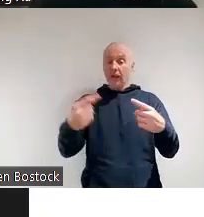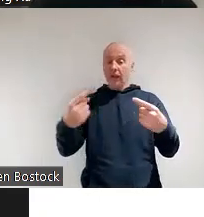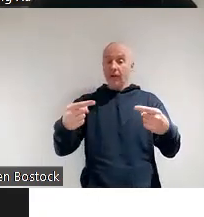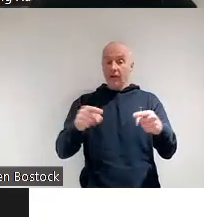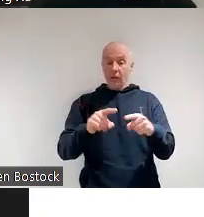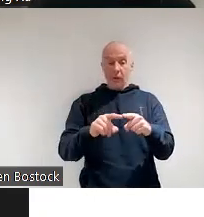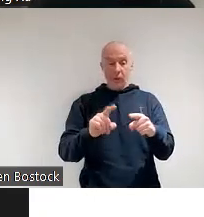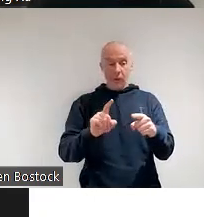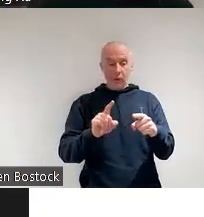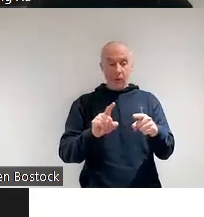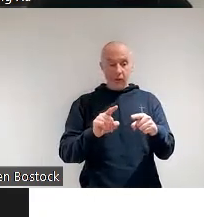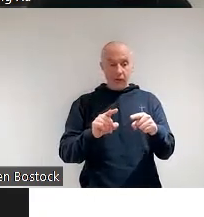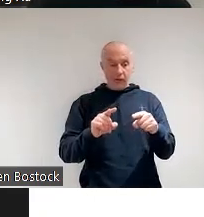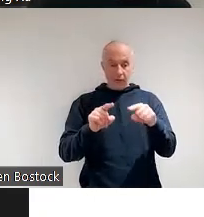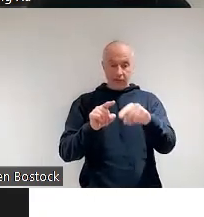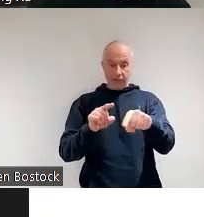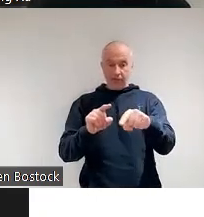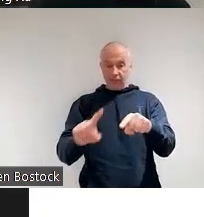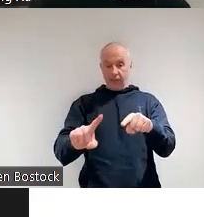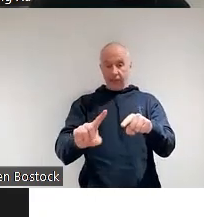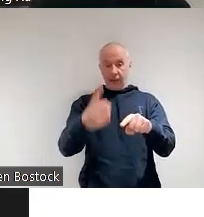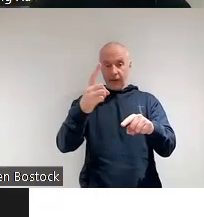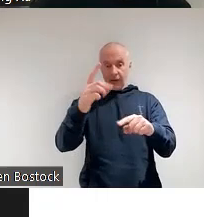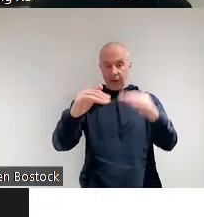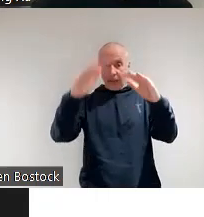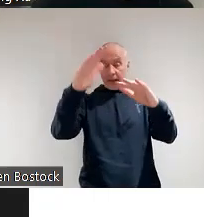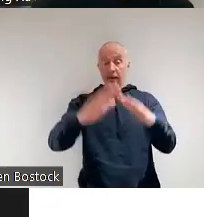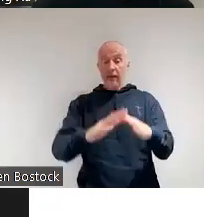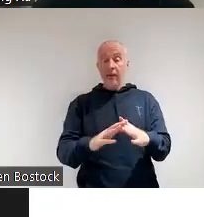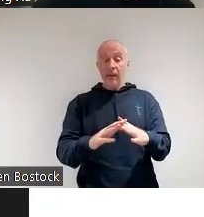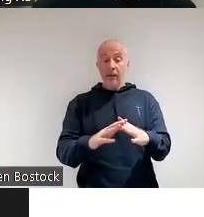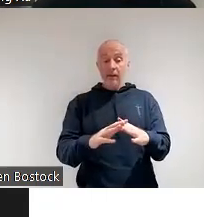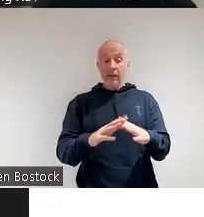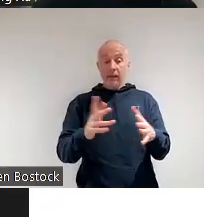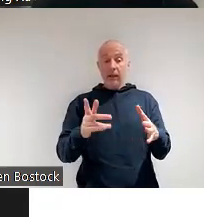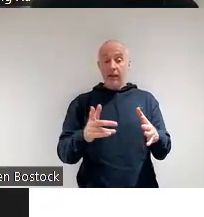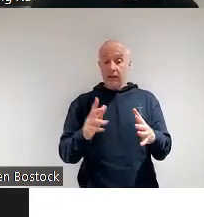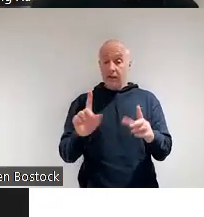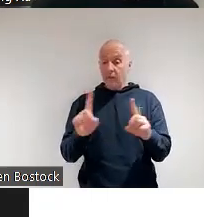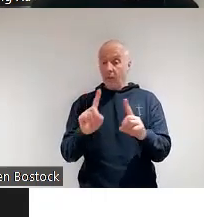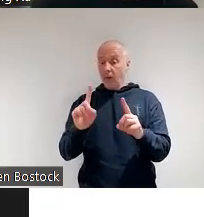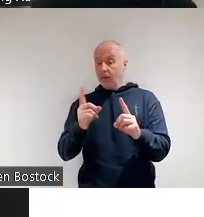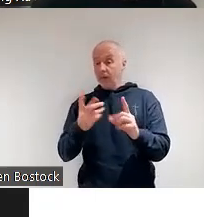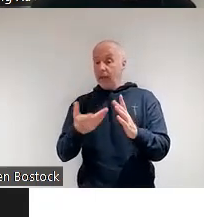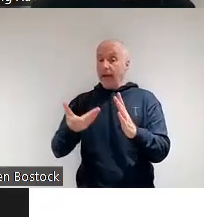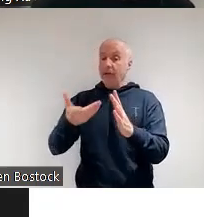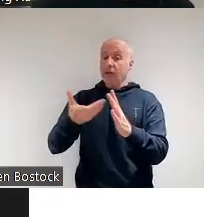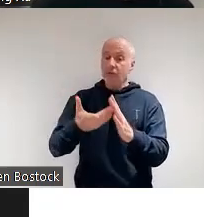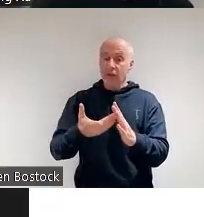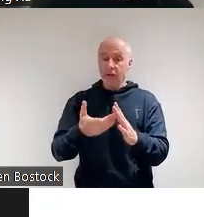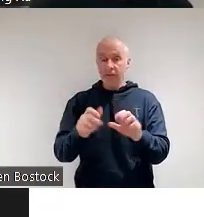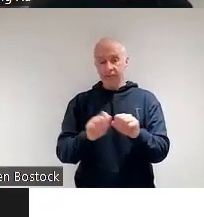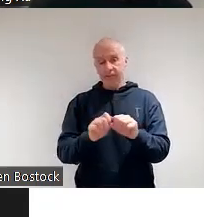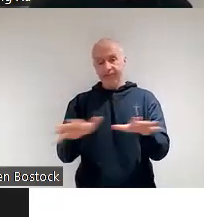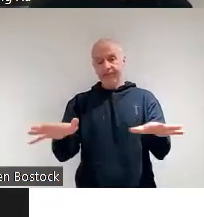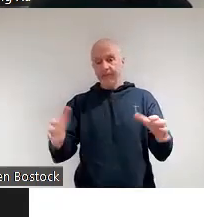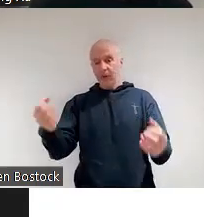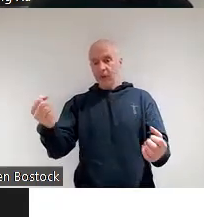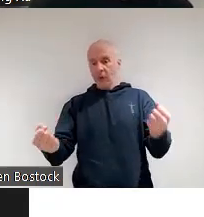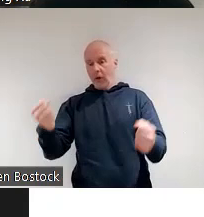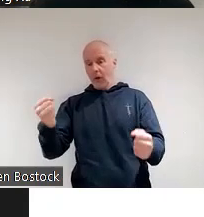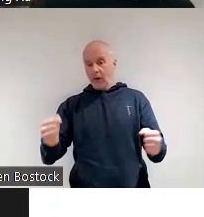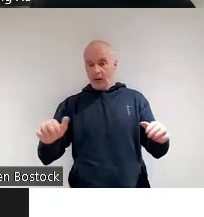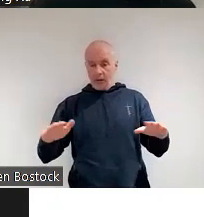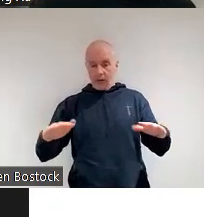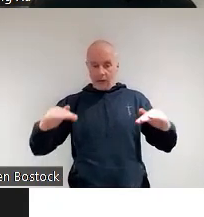to that building at first. And all the remainings will be then given to the cars, because maintaining the building,